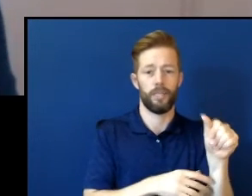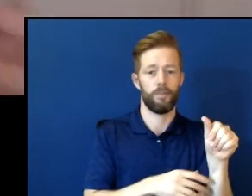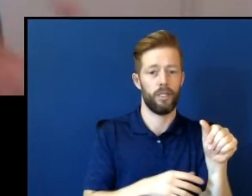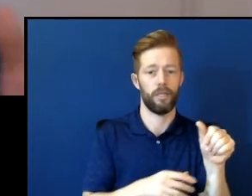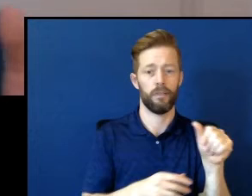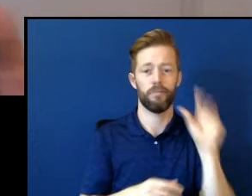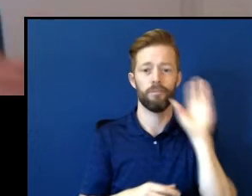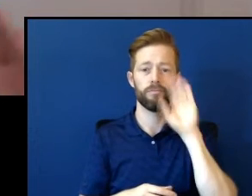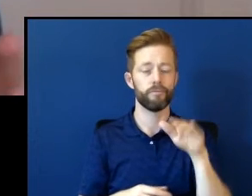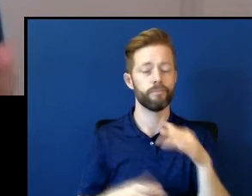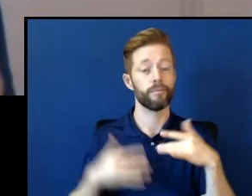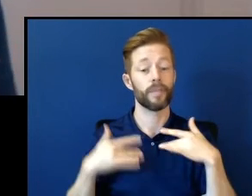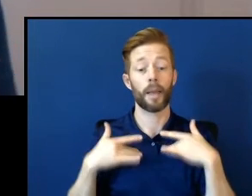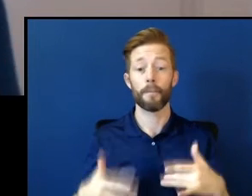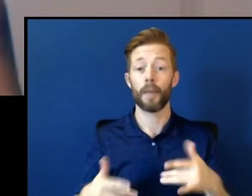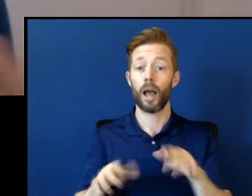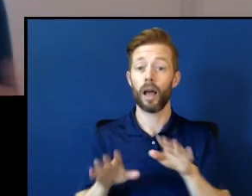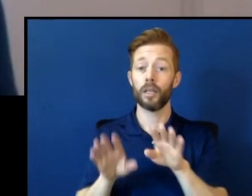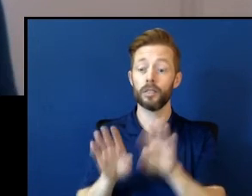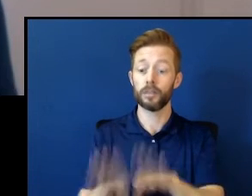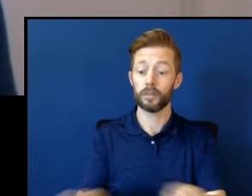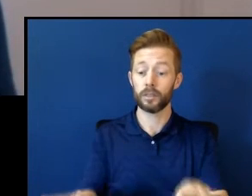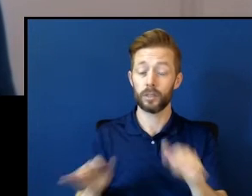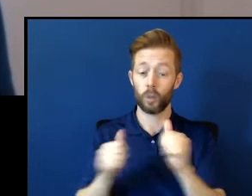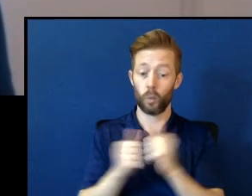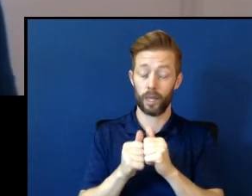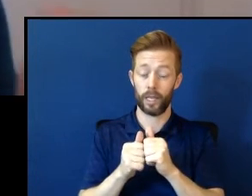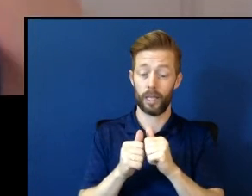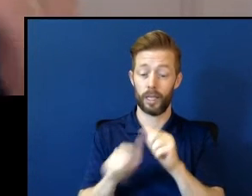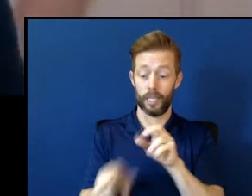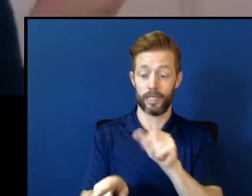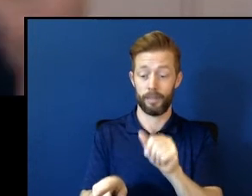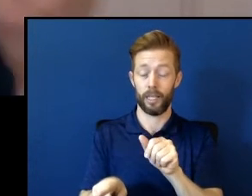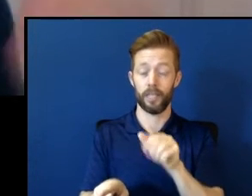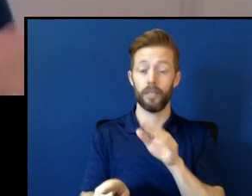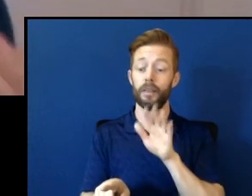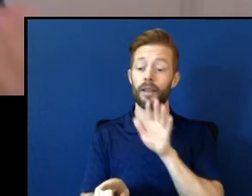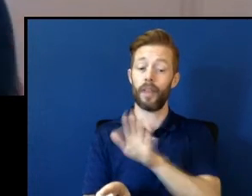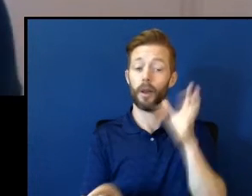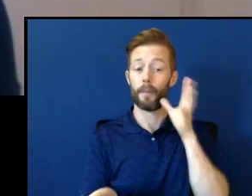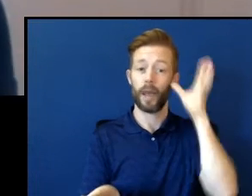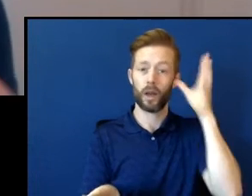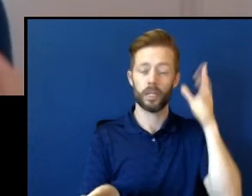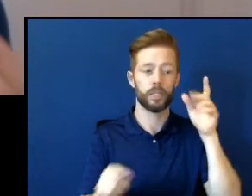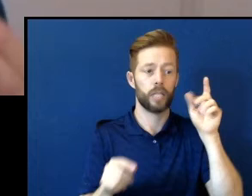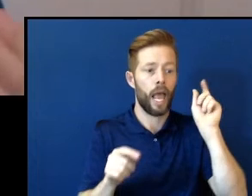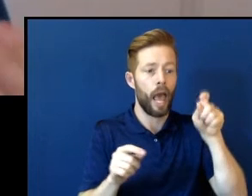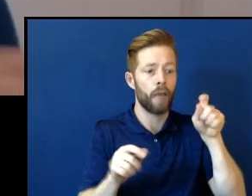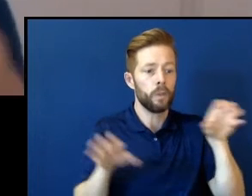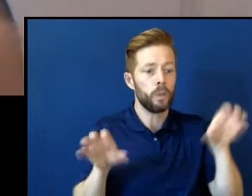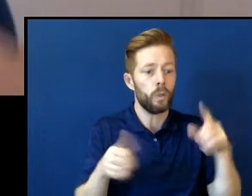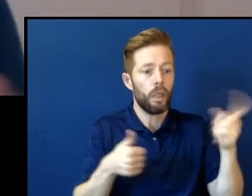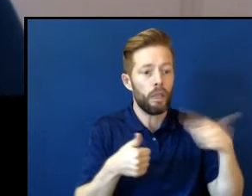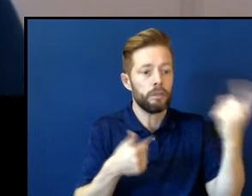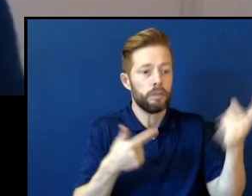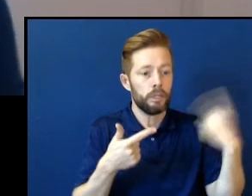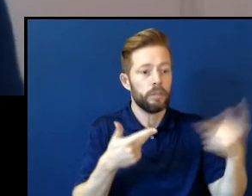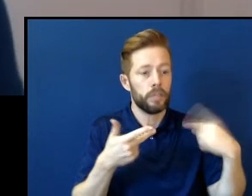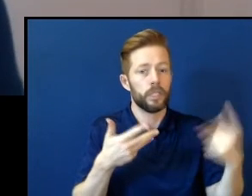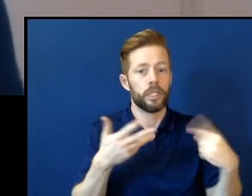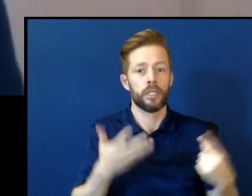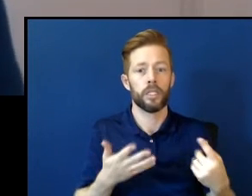It's just oftentimes parents of children with disabilities have so many things that they have to do, and